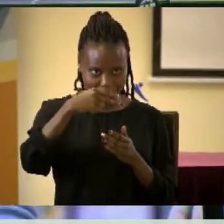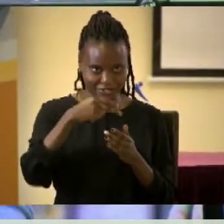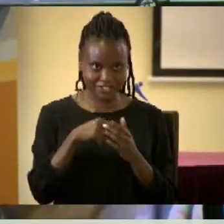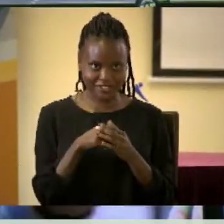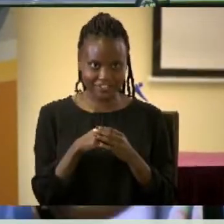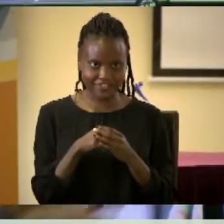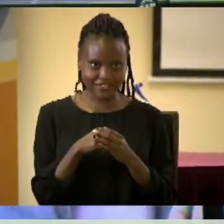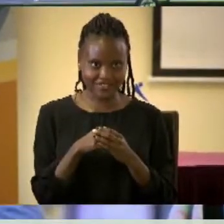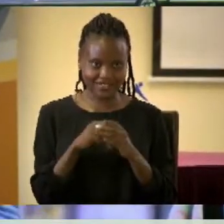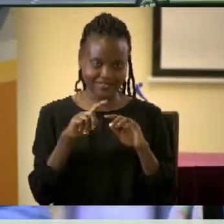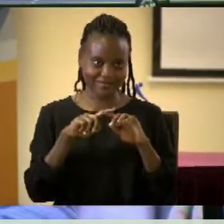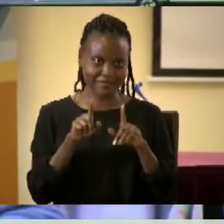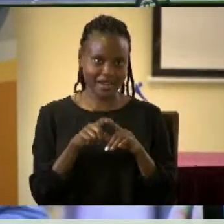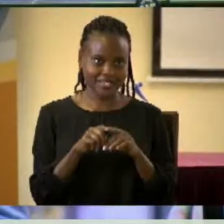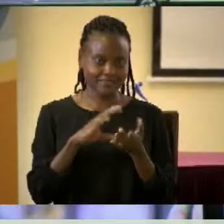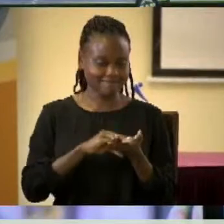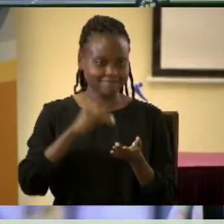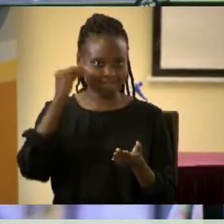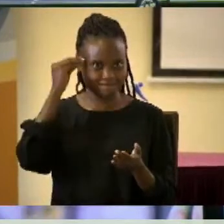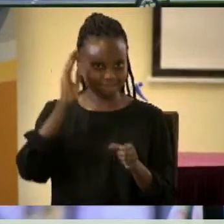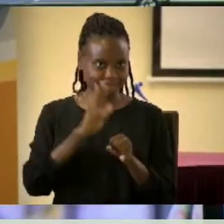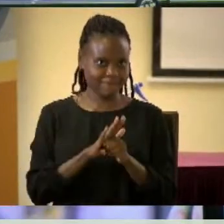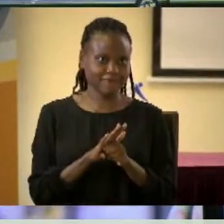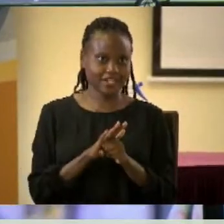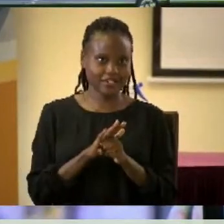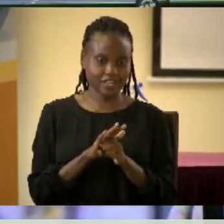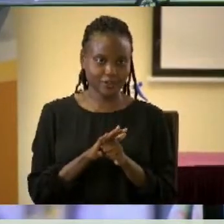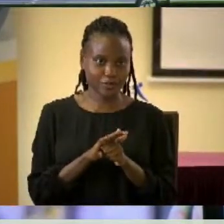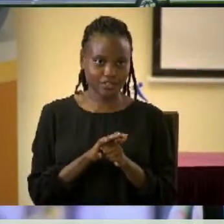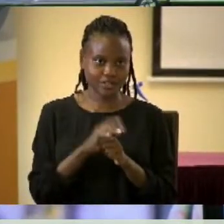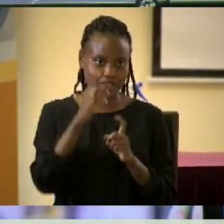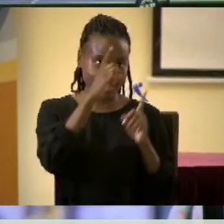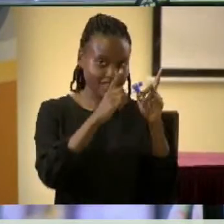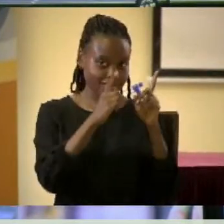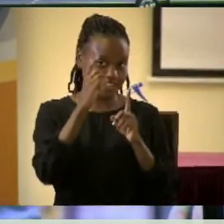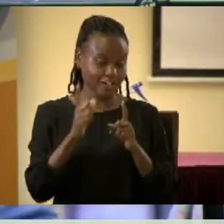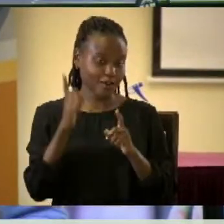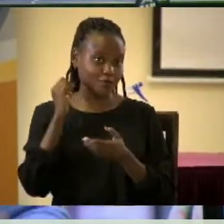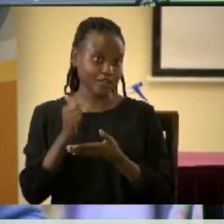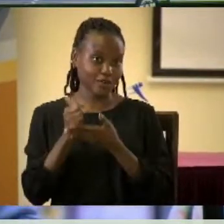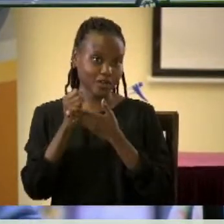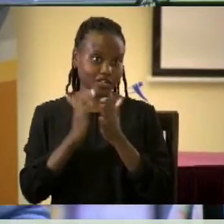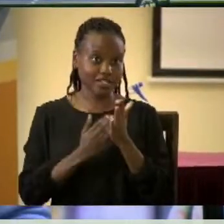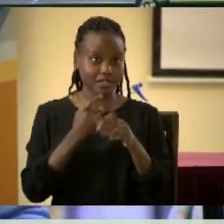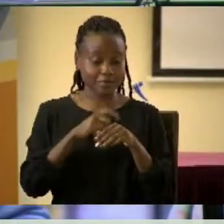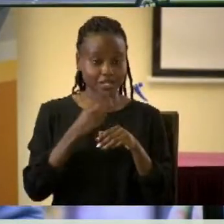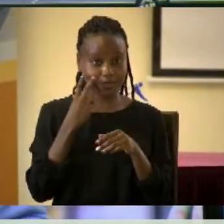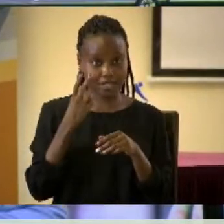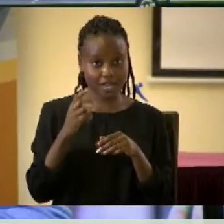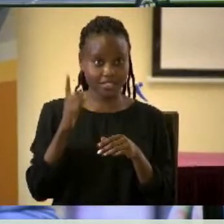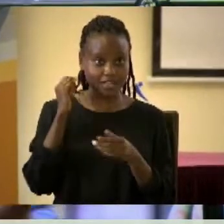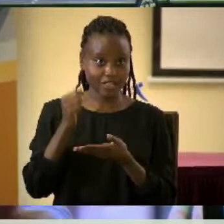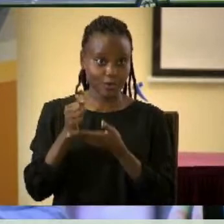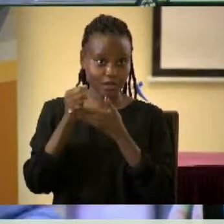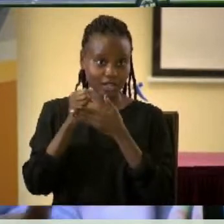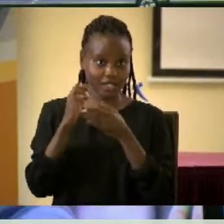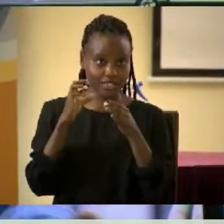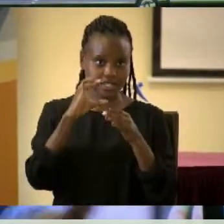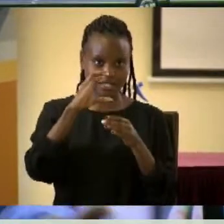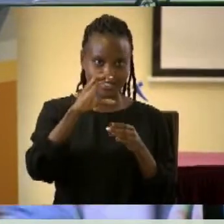I've really learned a lot myself in this journey of legal aid. And sometimes I see legal aid as the corporate